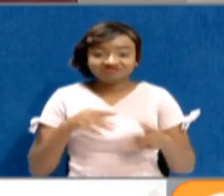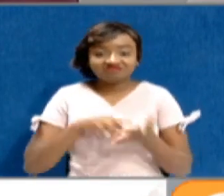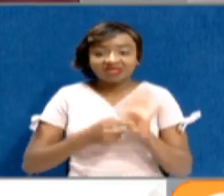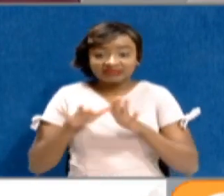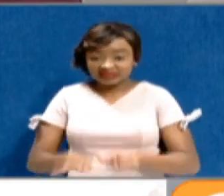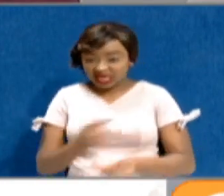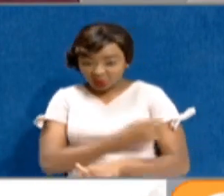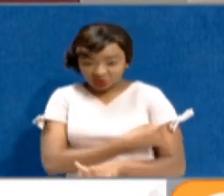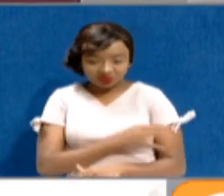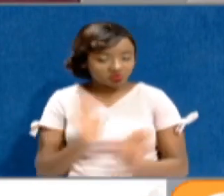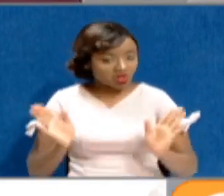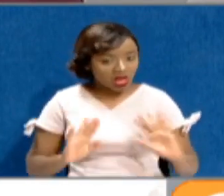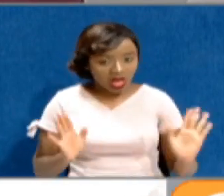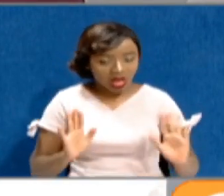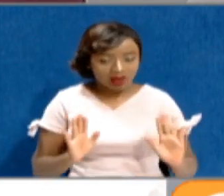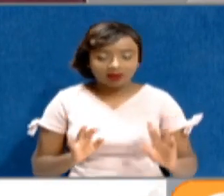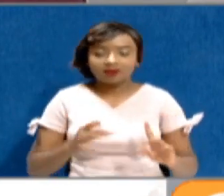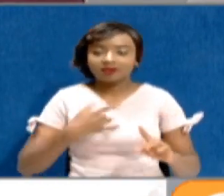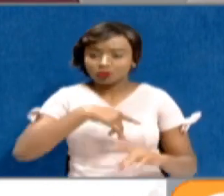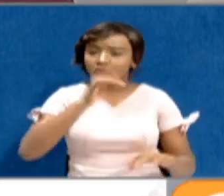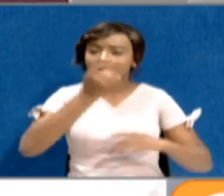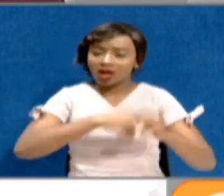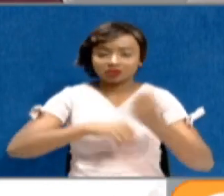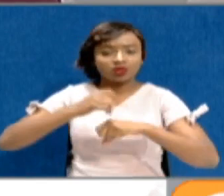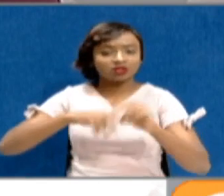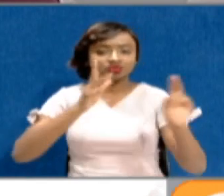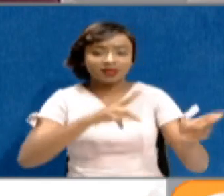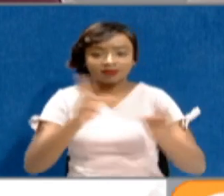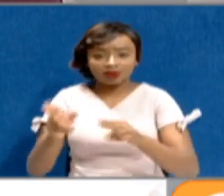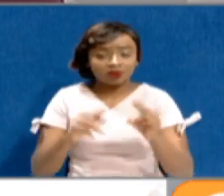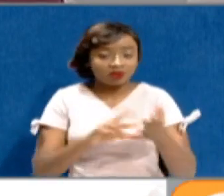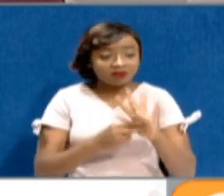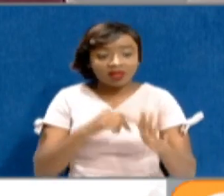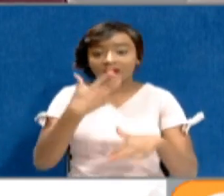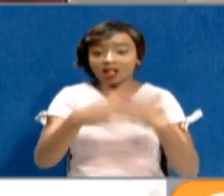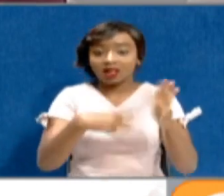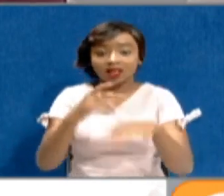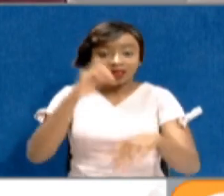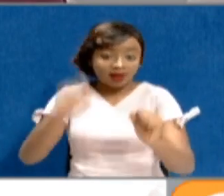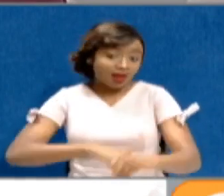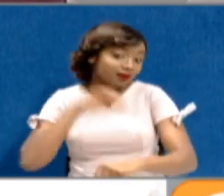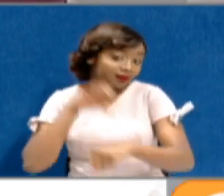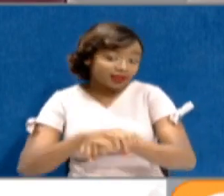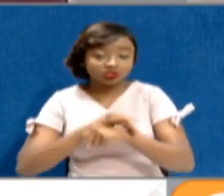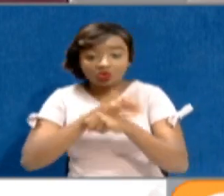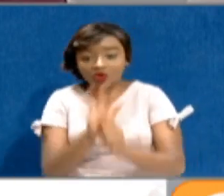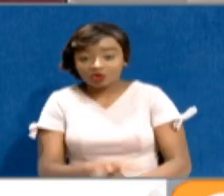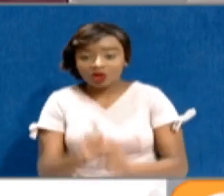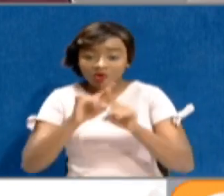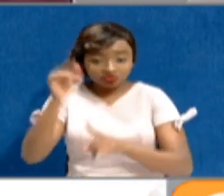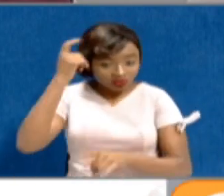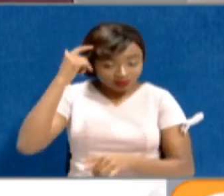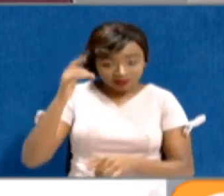lives. They could end up, for example, in the case of COVID-19, being exposed to the virus. Remember, CS Mutahi Kagwe